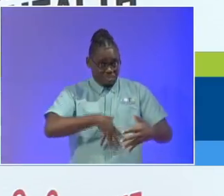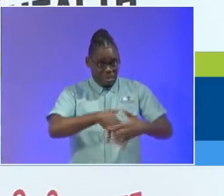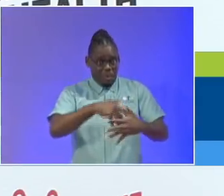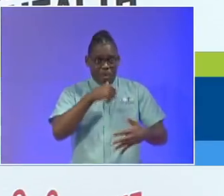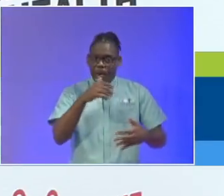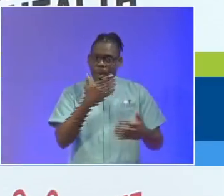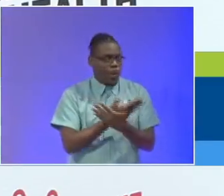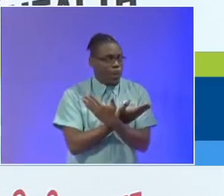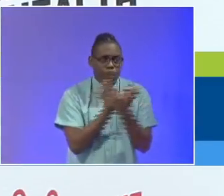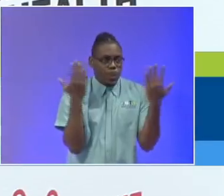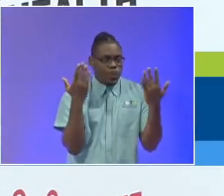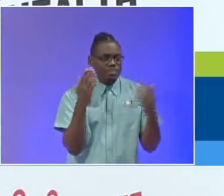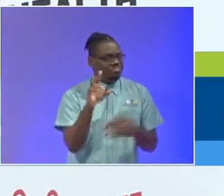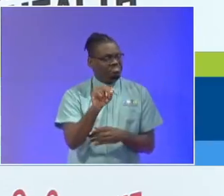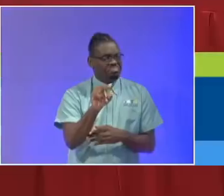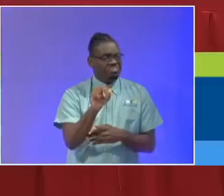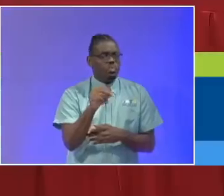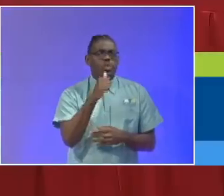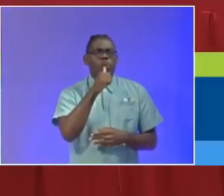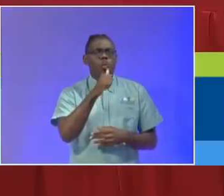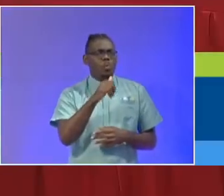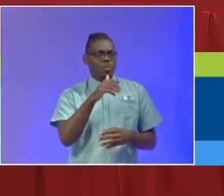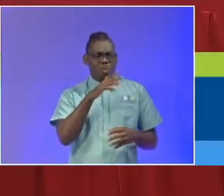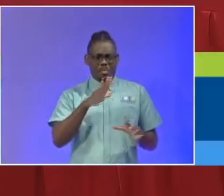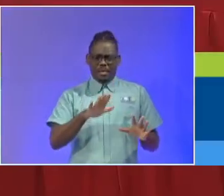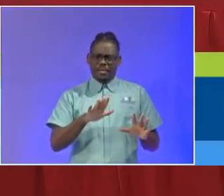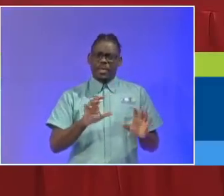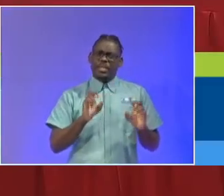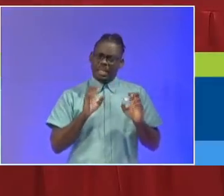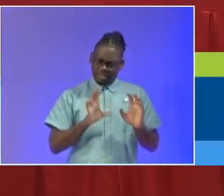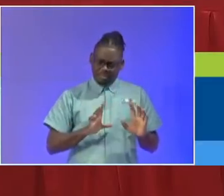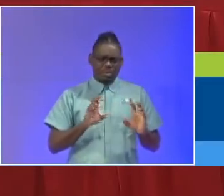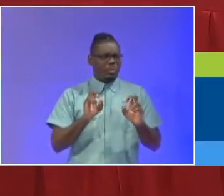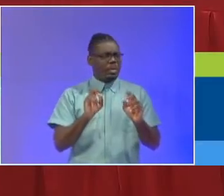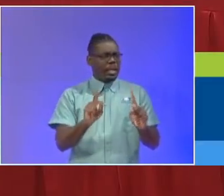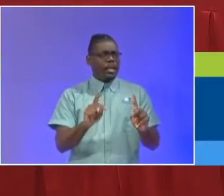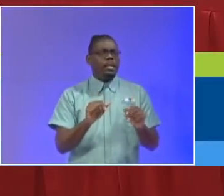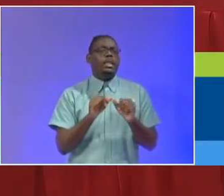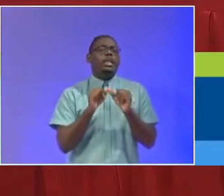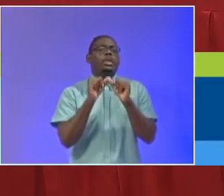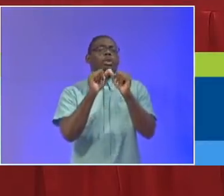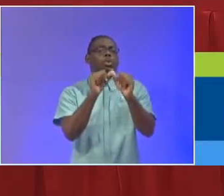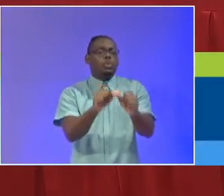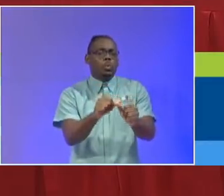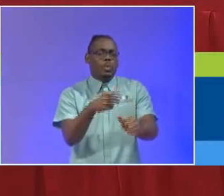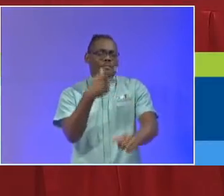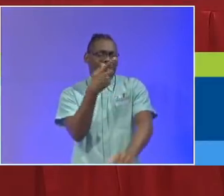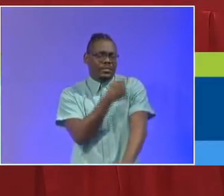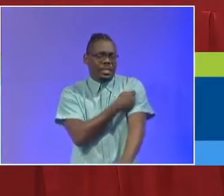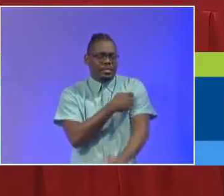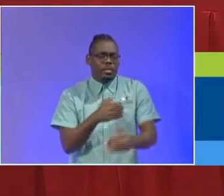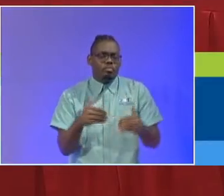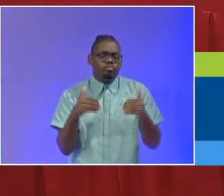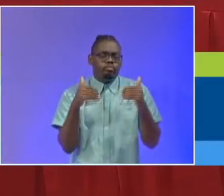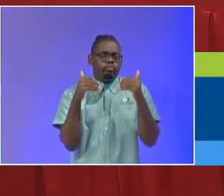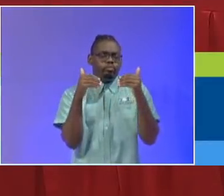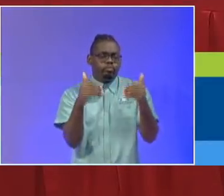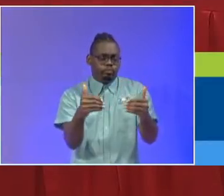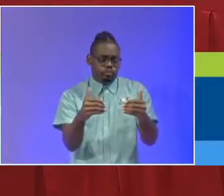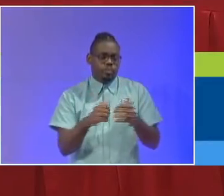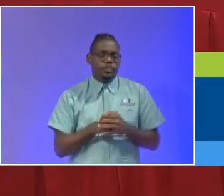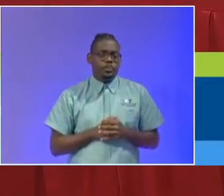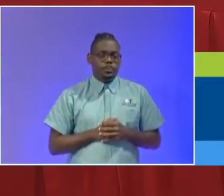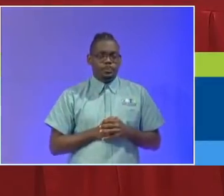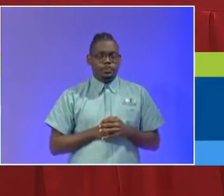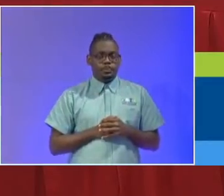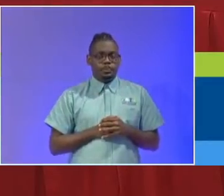baby. Thank you for that question. Thank you very much, Dr. Surju Singh. And we quickly go to azpnews.com for